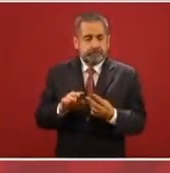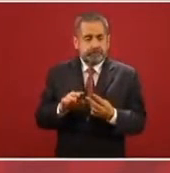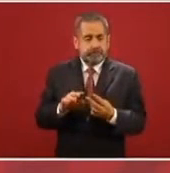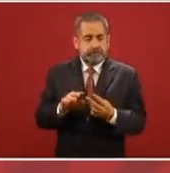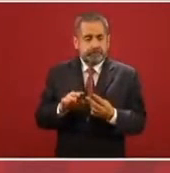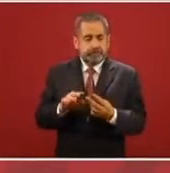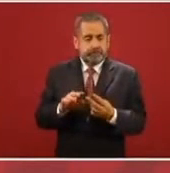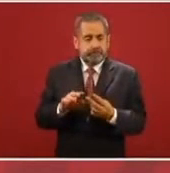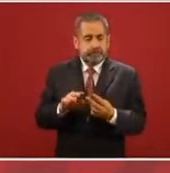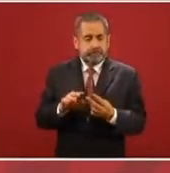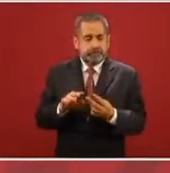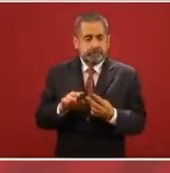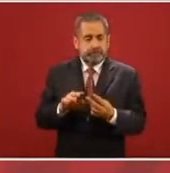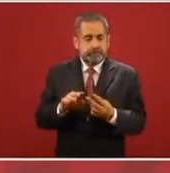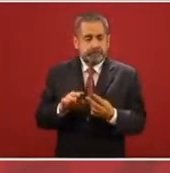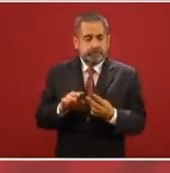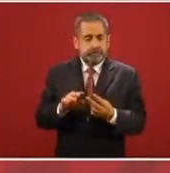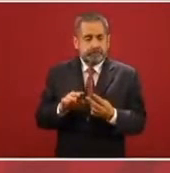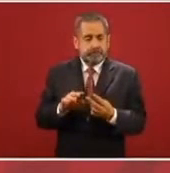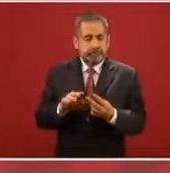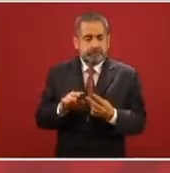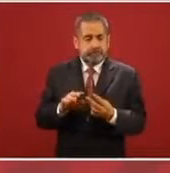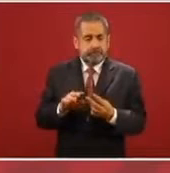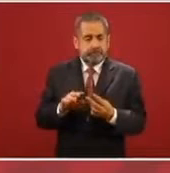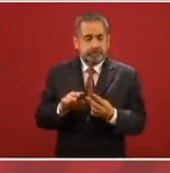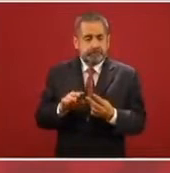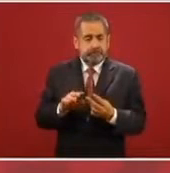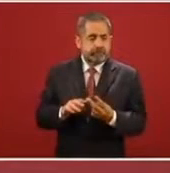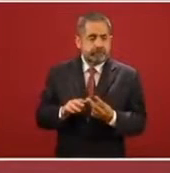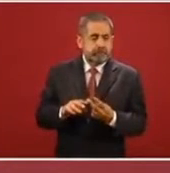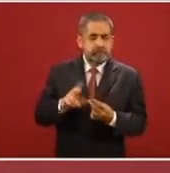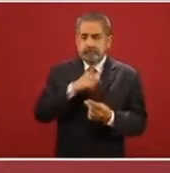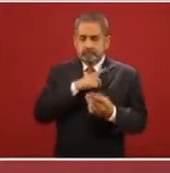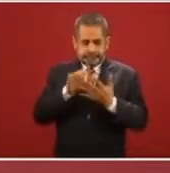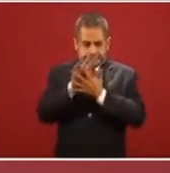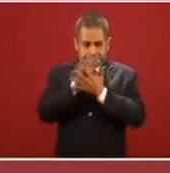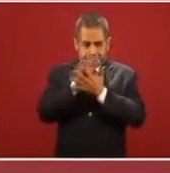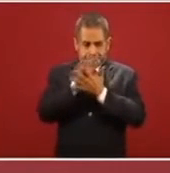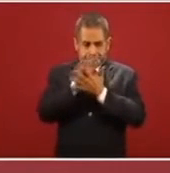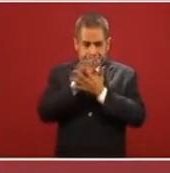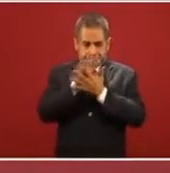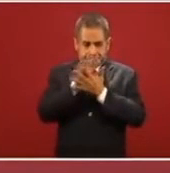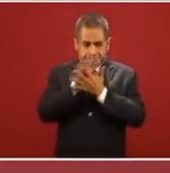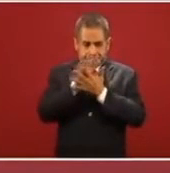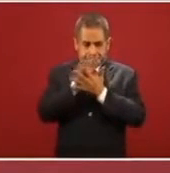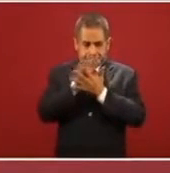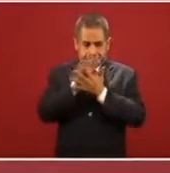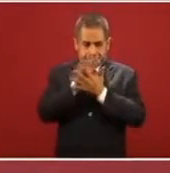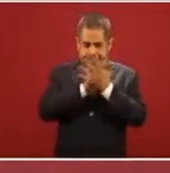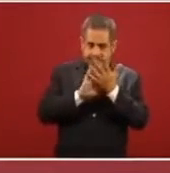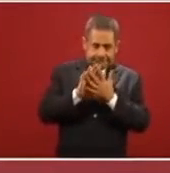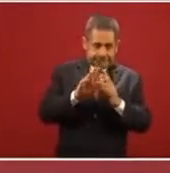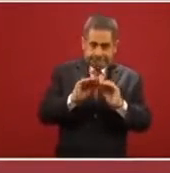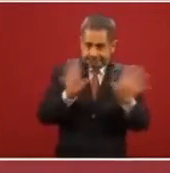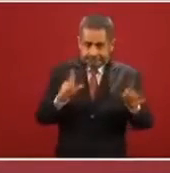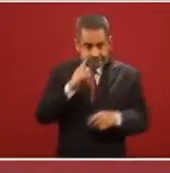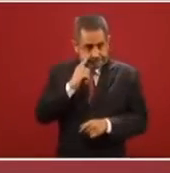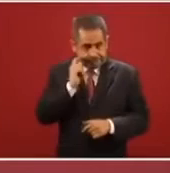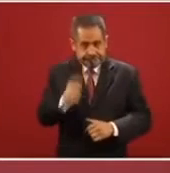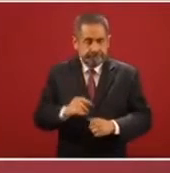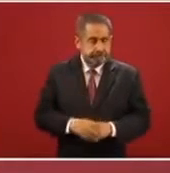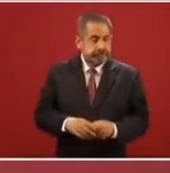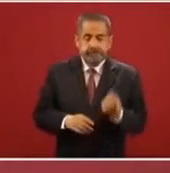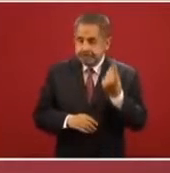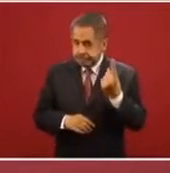to you that you not contaminate these elements uno hacia el otro. one with the other. El